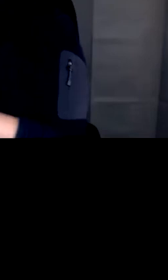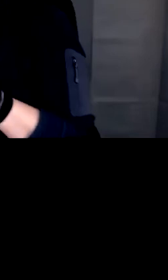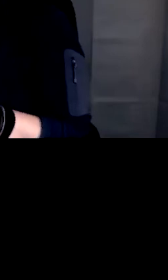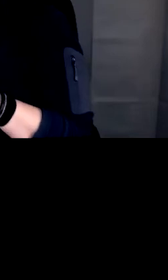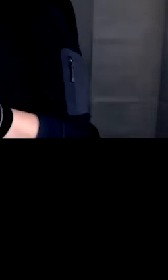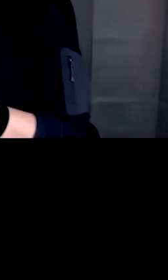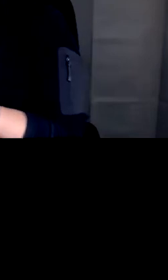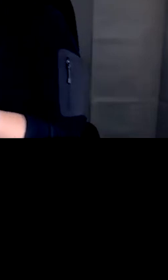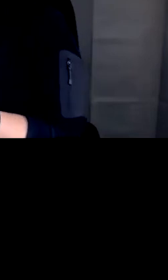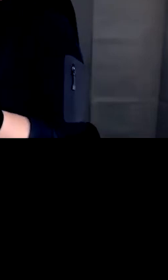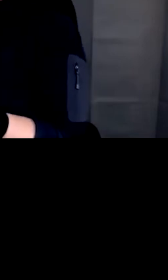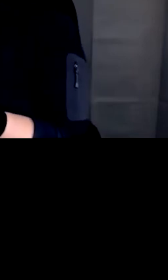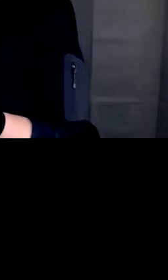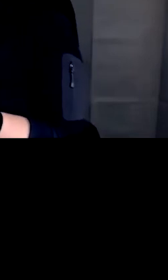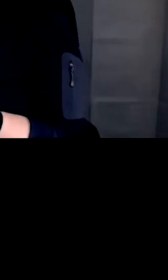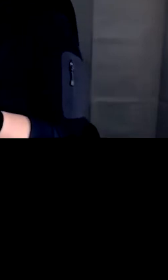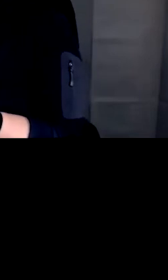possibly reduce some of the